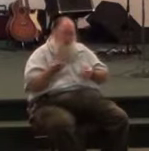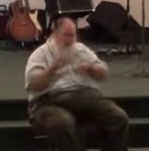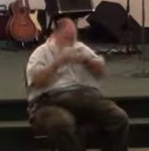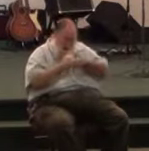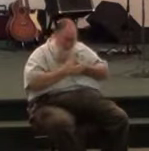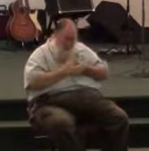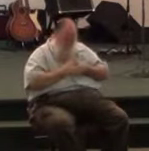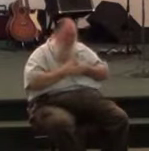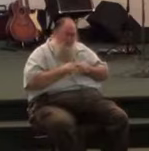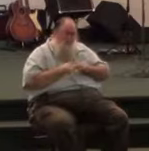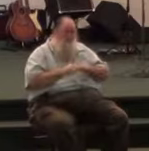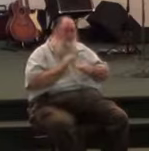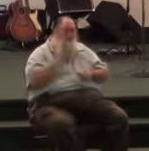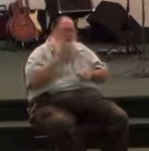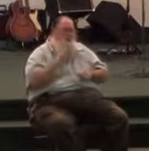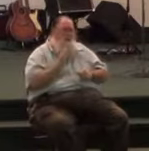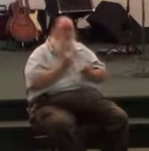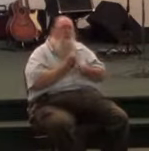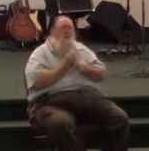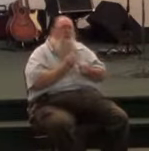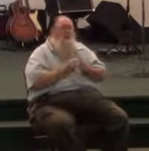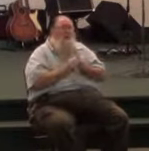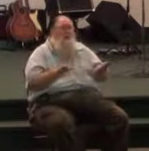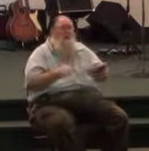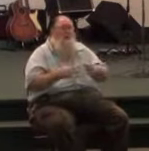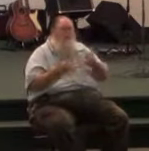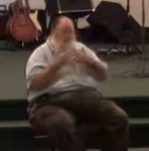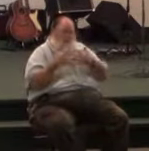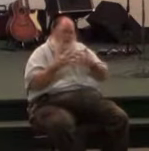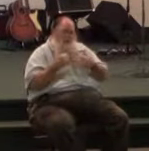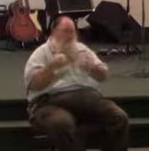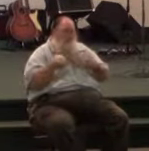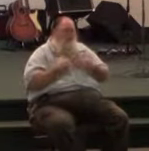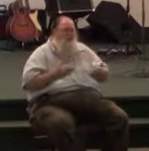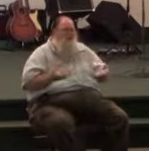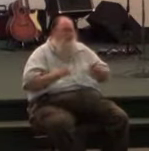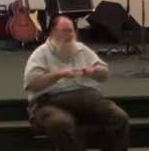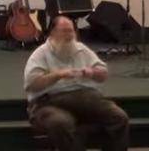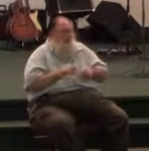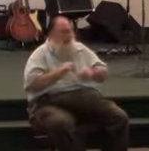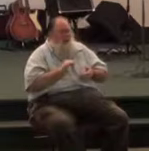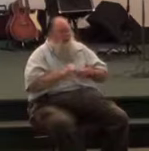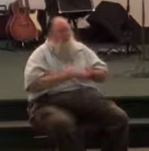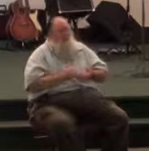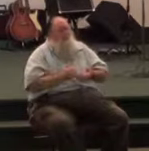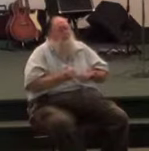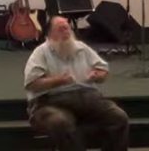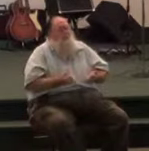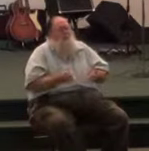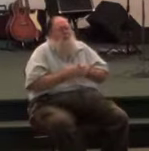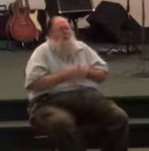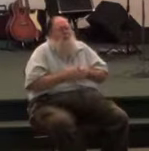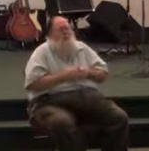We've got a mess going on right now with some gay right movements and stuff, and I'm telling you, we're going to find out what's going to happen in